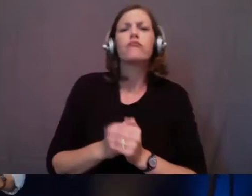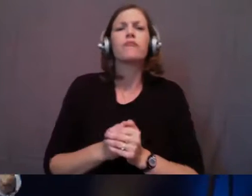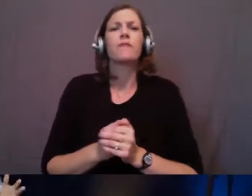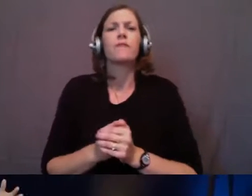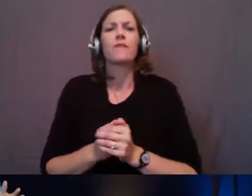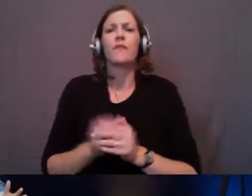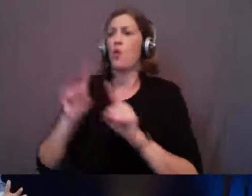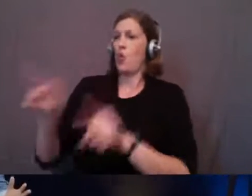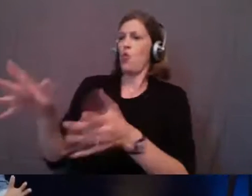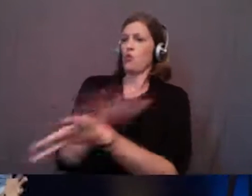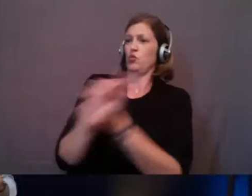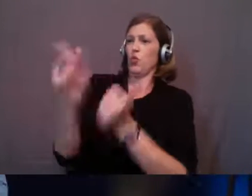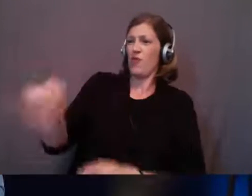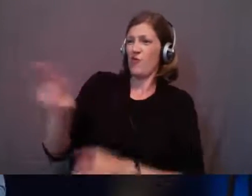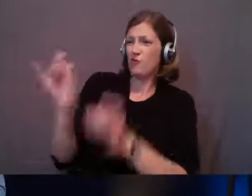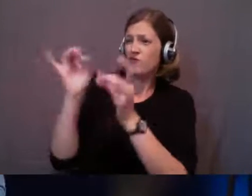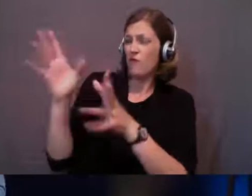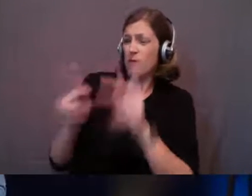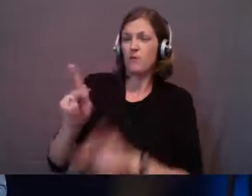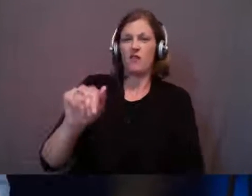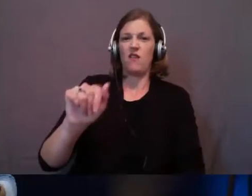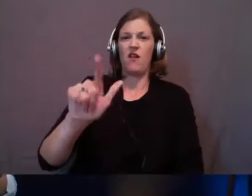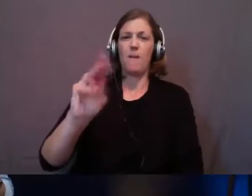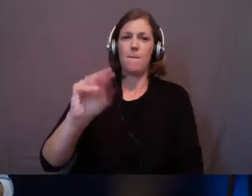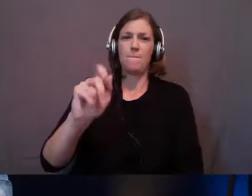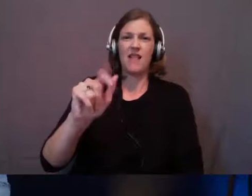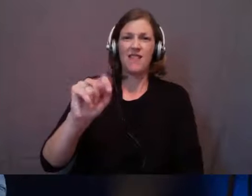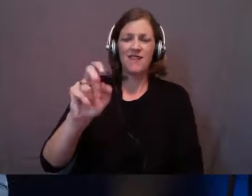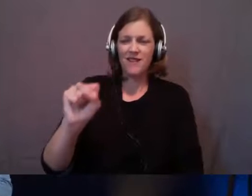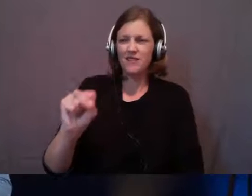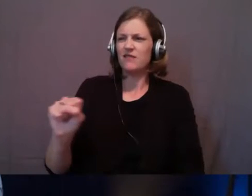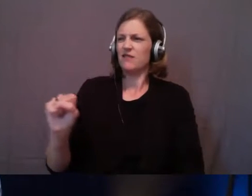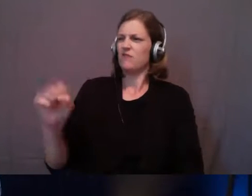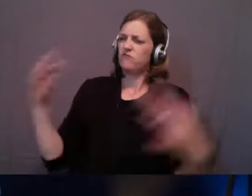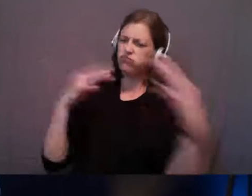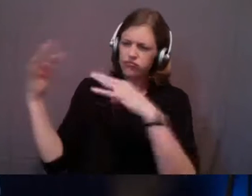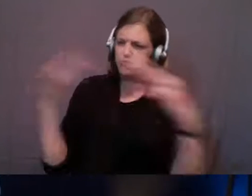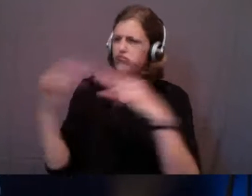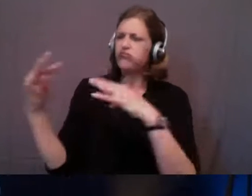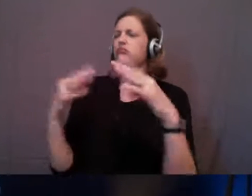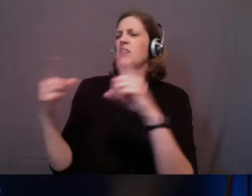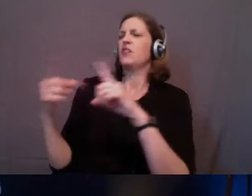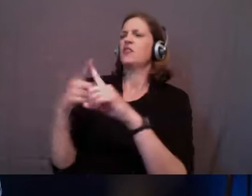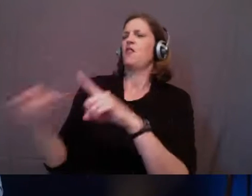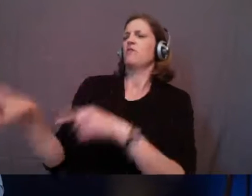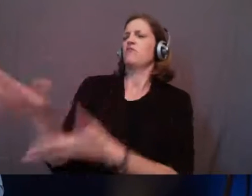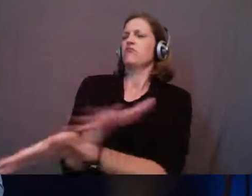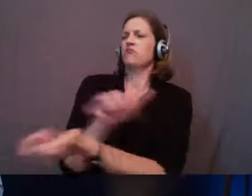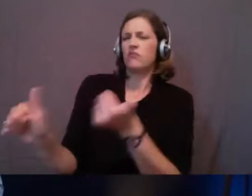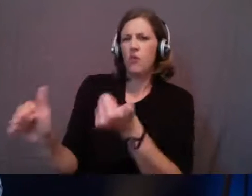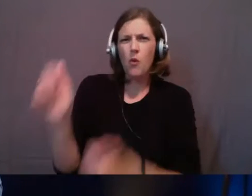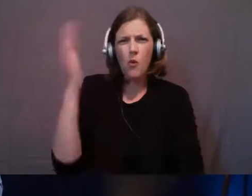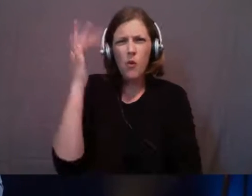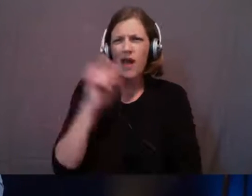Go destroy those wicked people, the Amalekites. Wage war against them until you have wiped them out. And why did you not